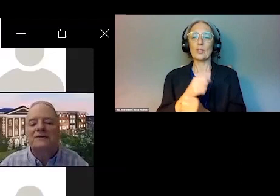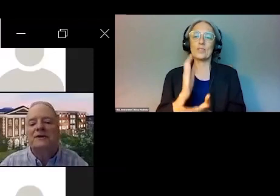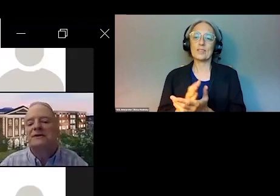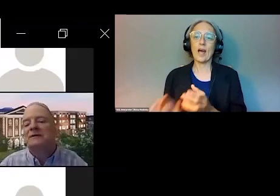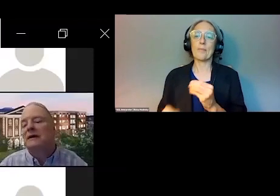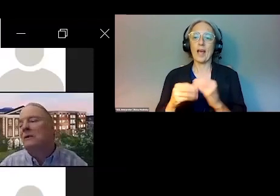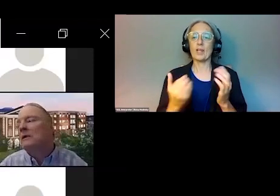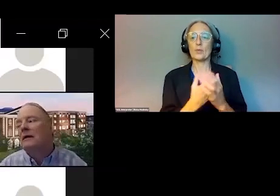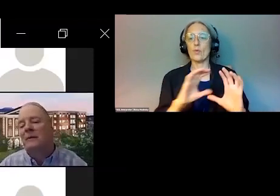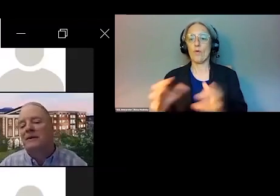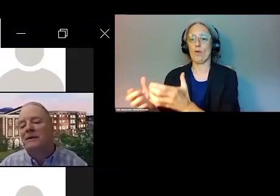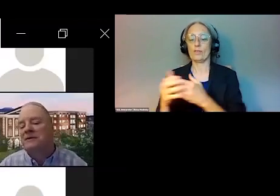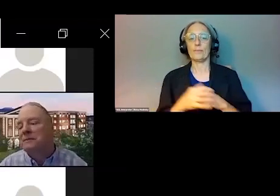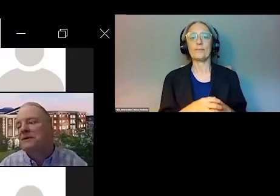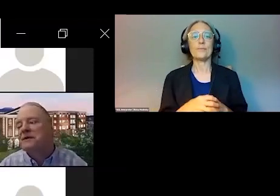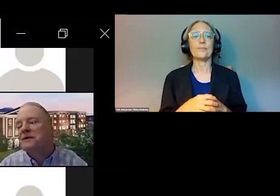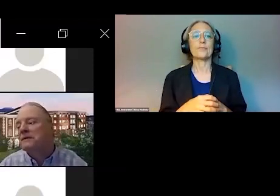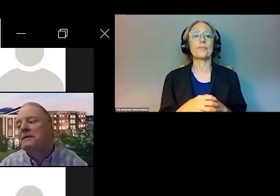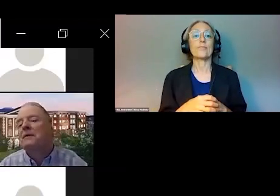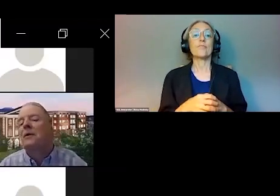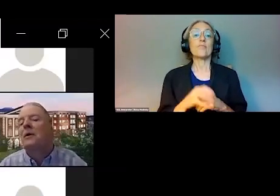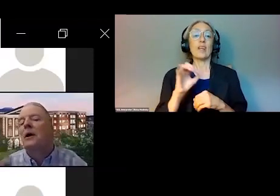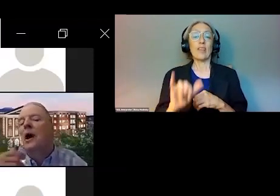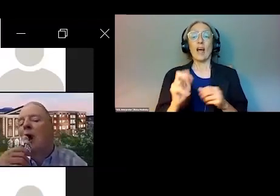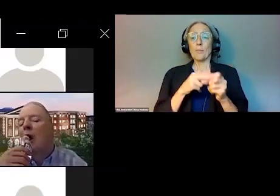So this is just a table of the participants.